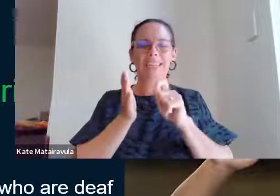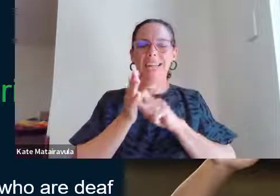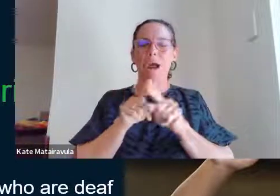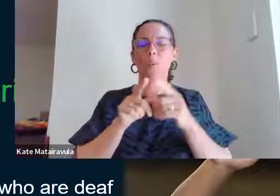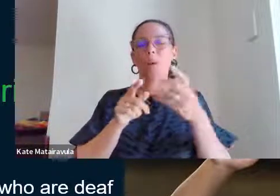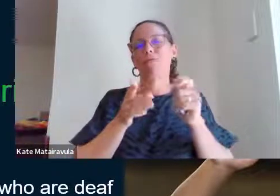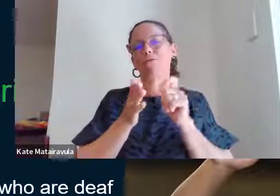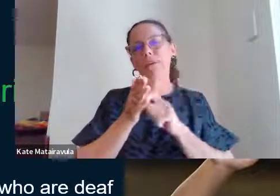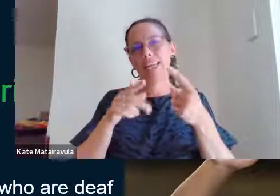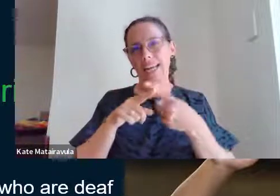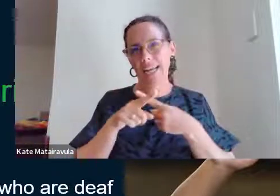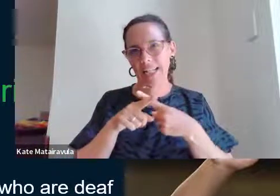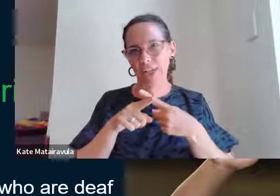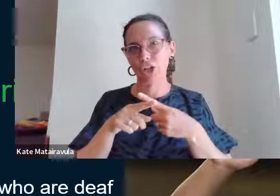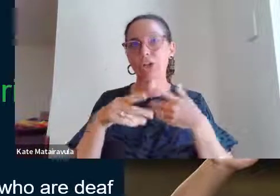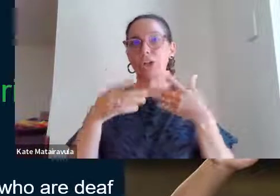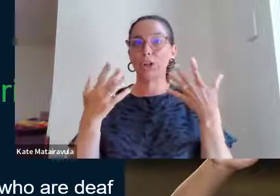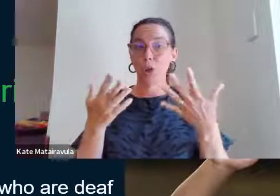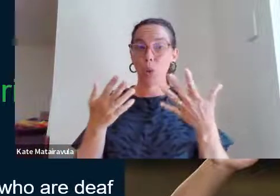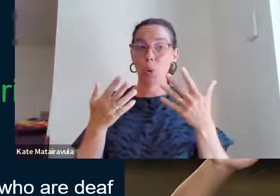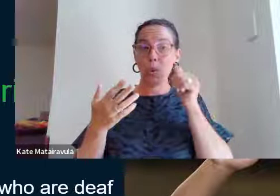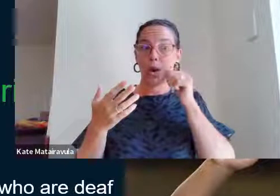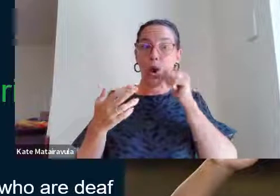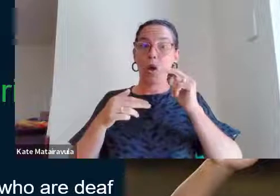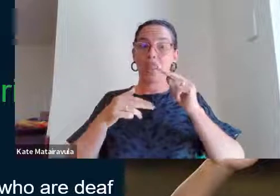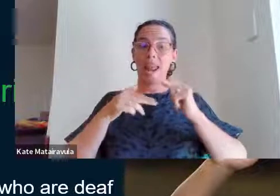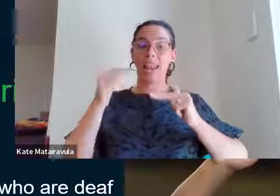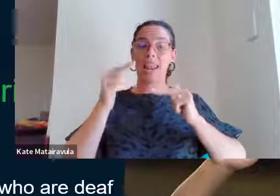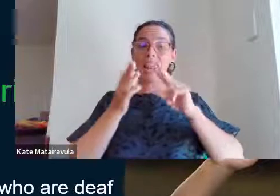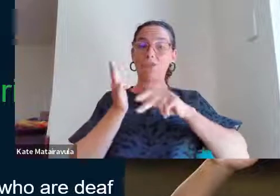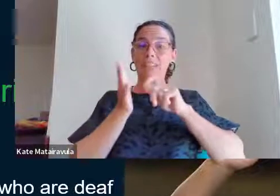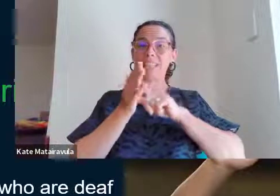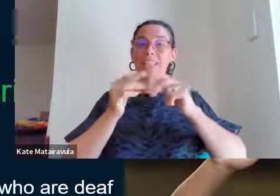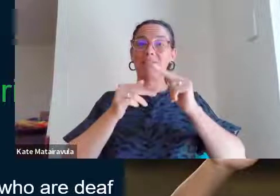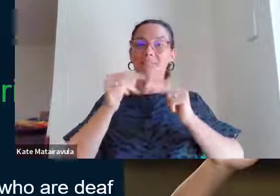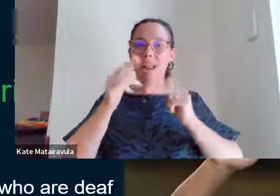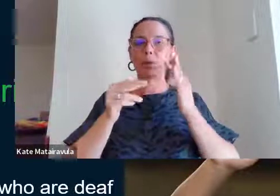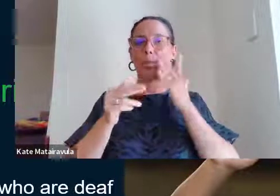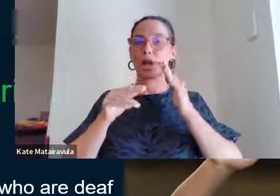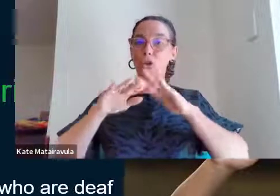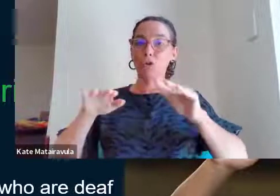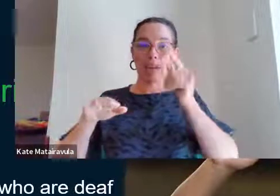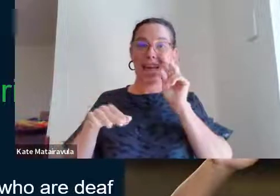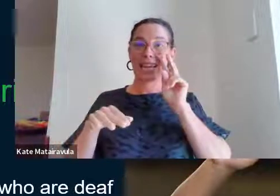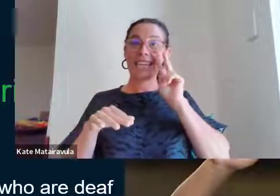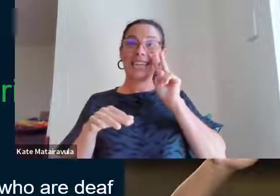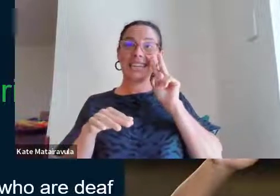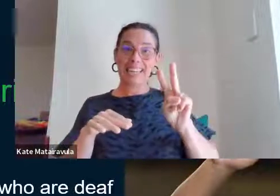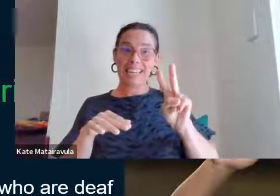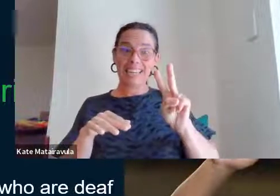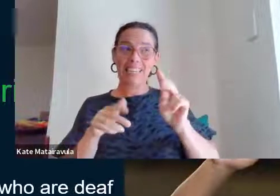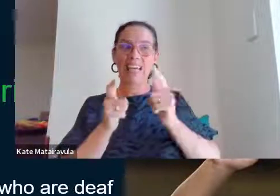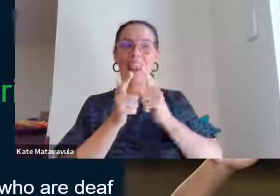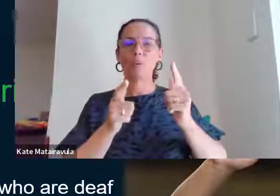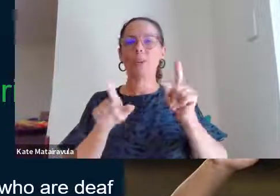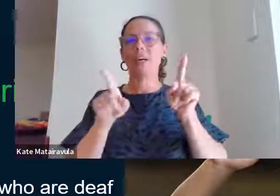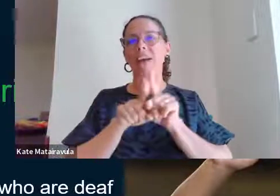write it for linguistic reasons, for research. So we do have written English, of course, and we know that the literacy develops